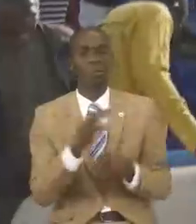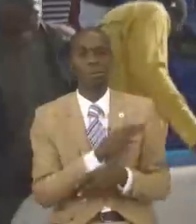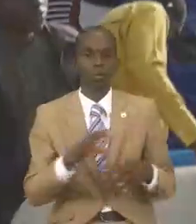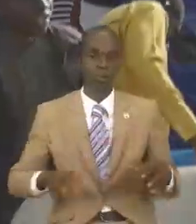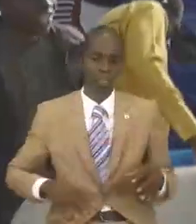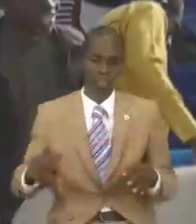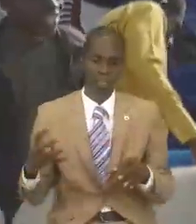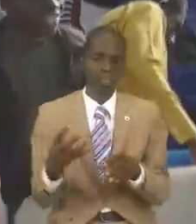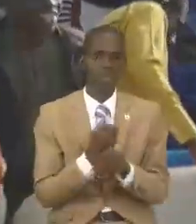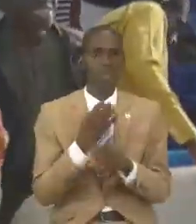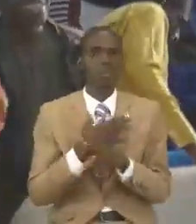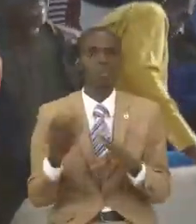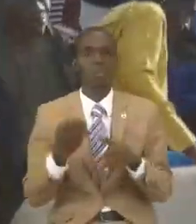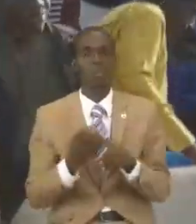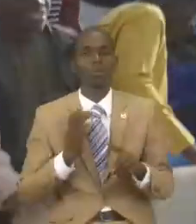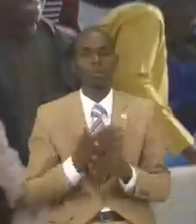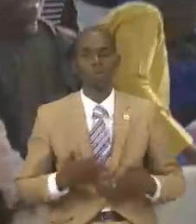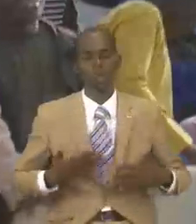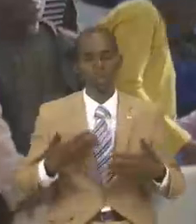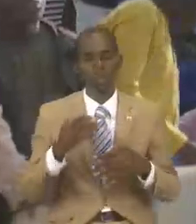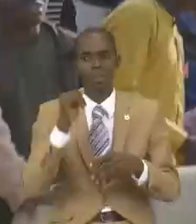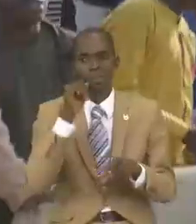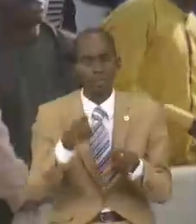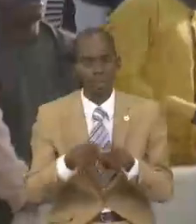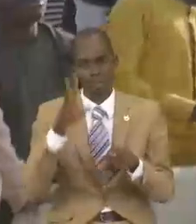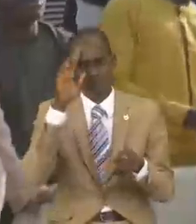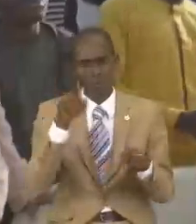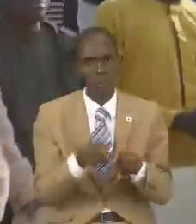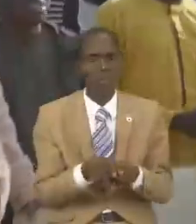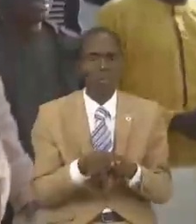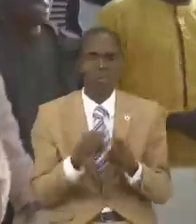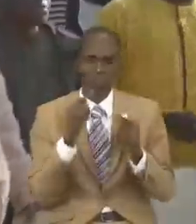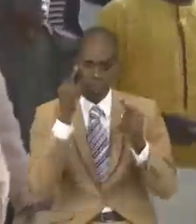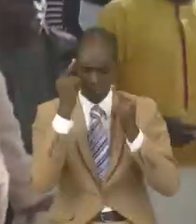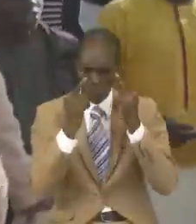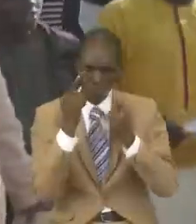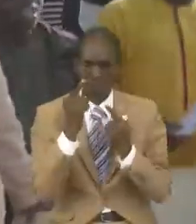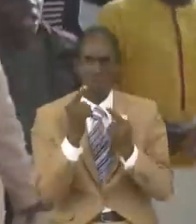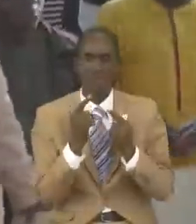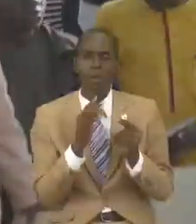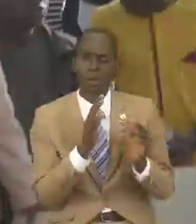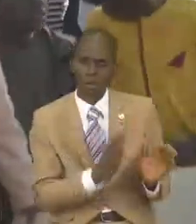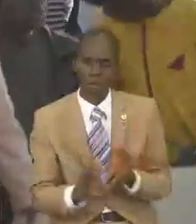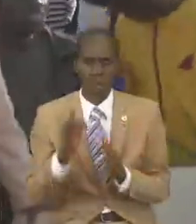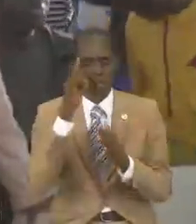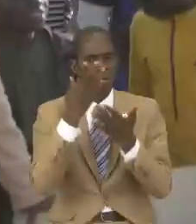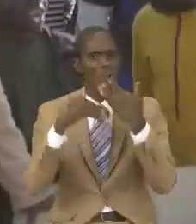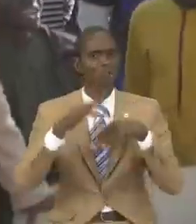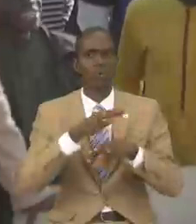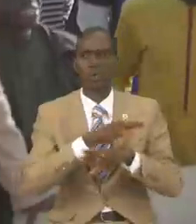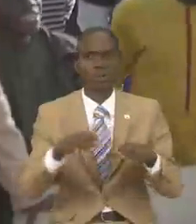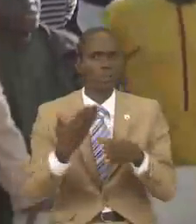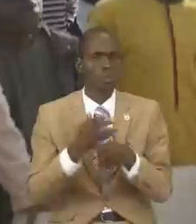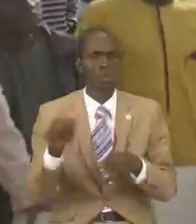our lives. Brother or sister, be considerate. Let's prepare for heaven. Don't disturb other people.